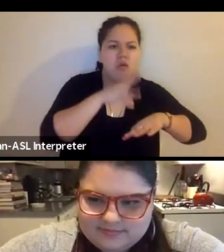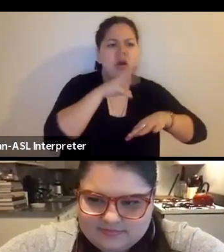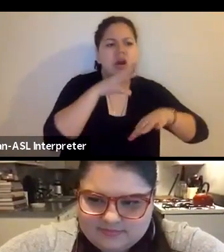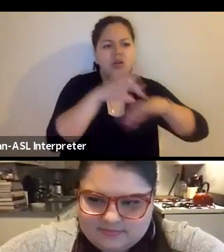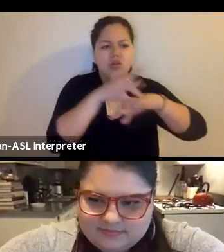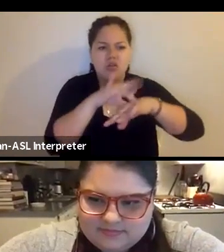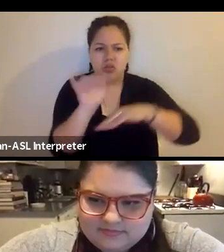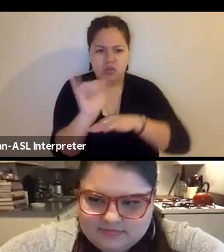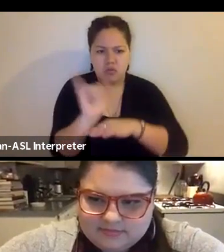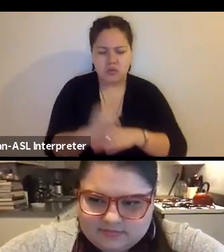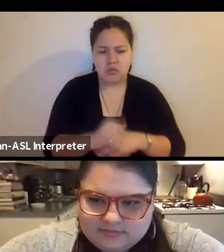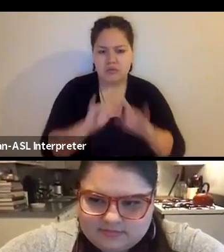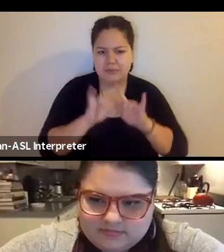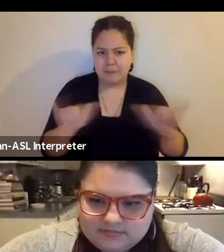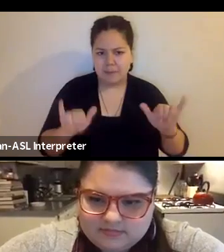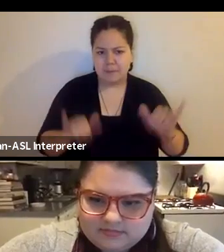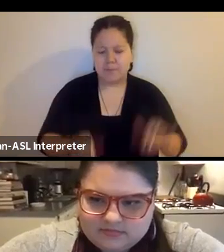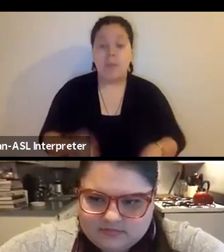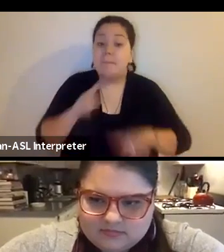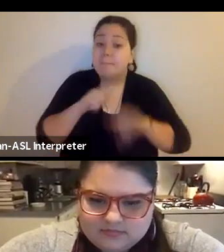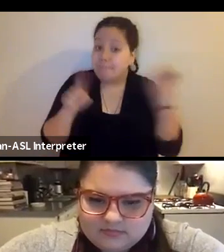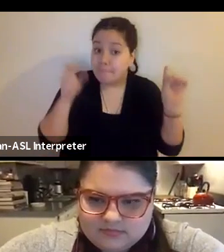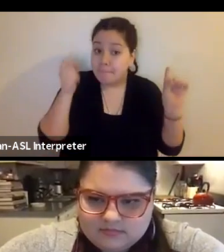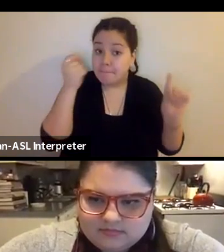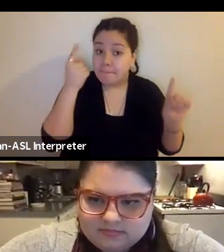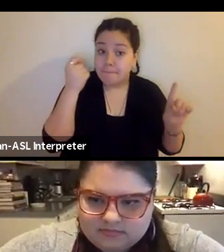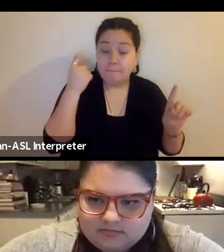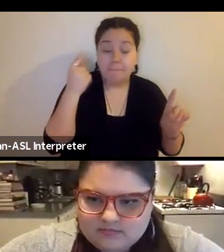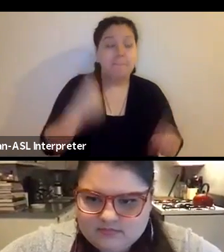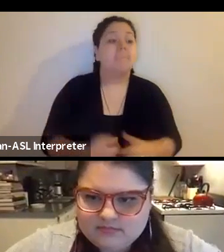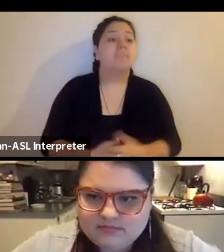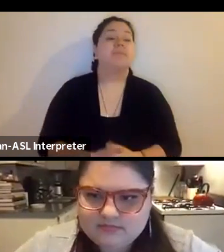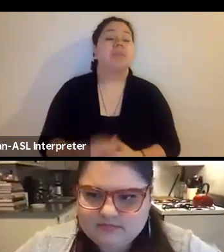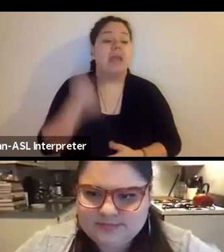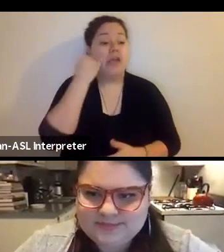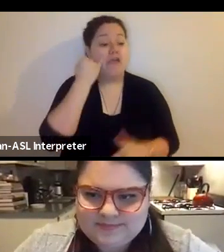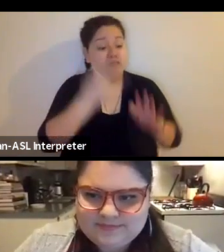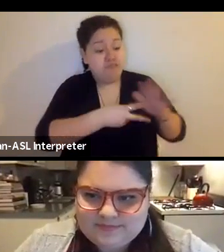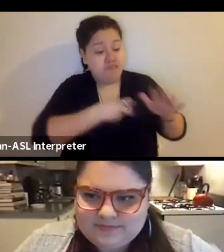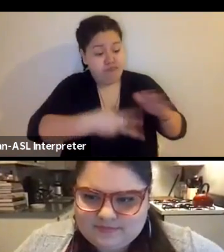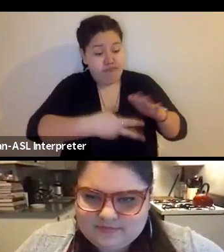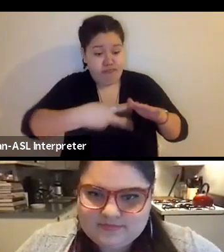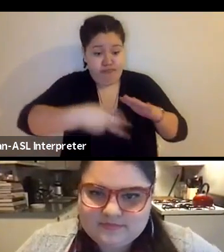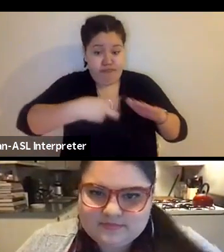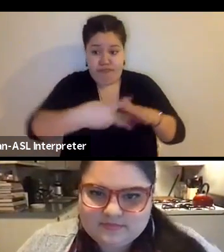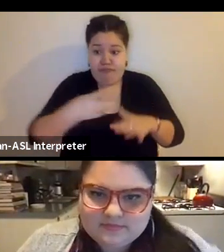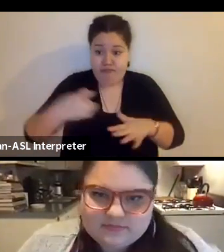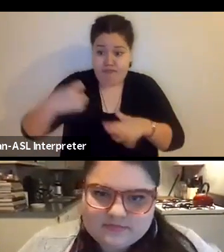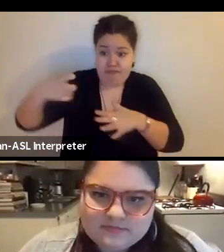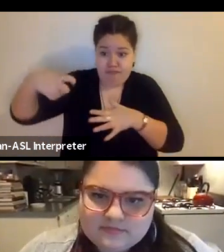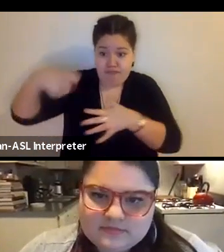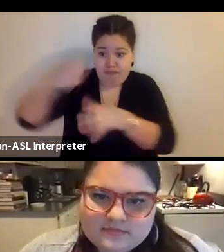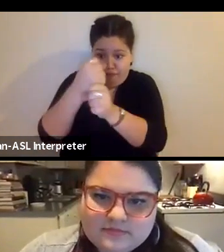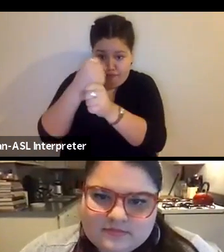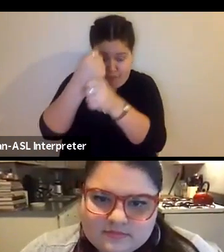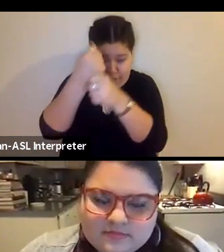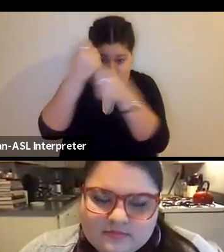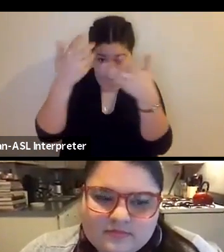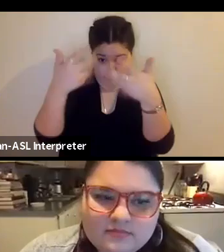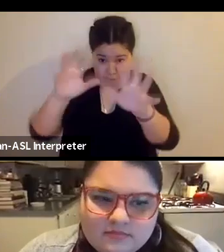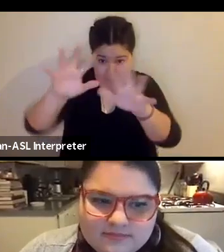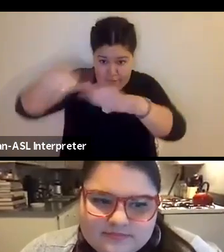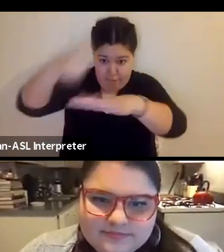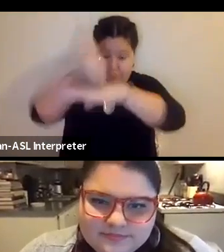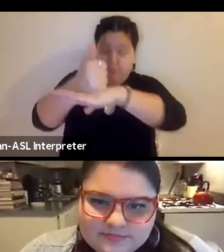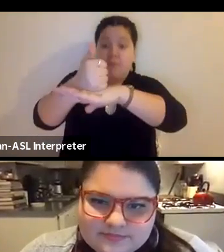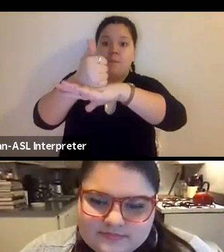But after it's made and then disposed of, more poison seeps it. So